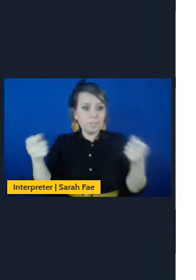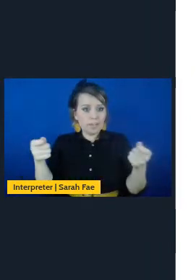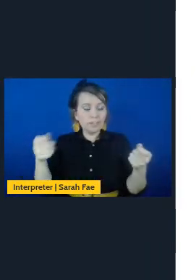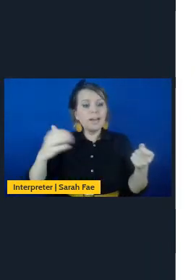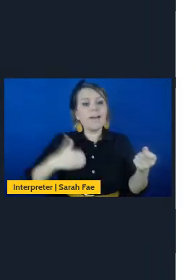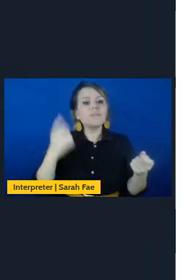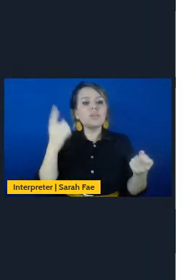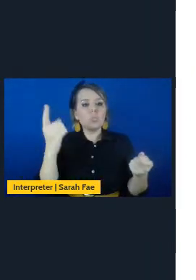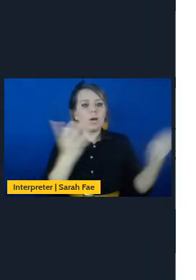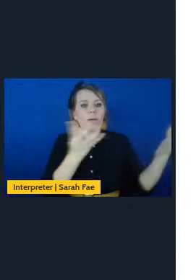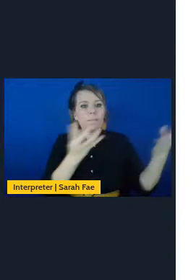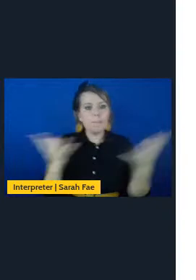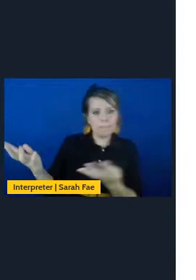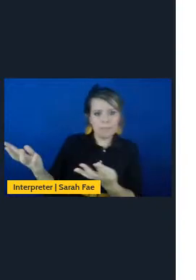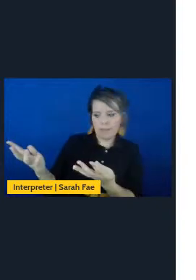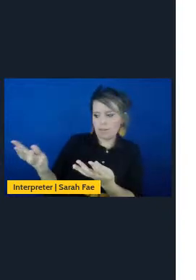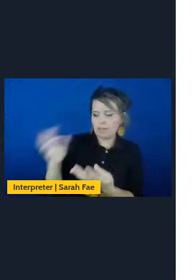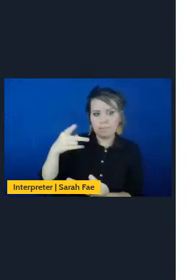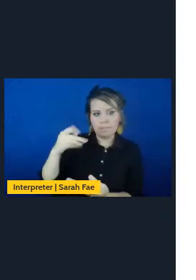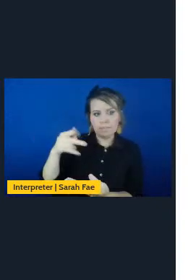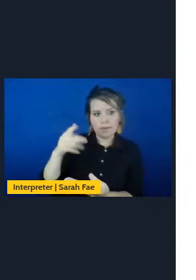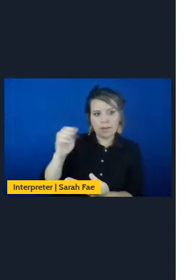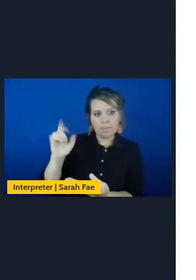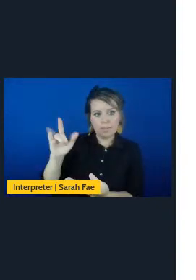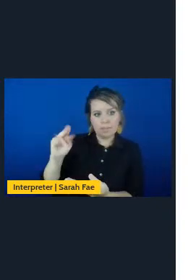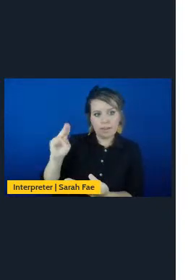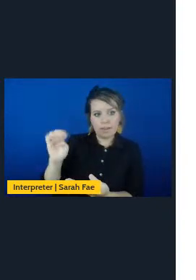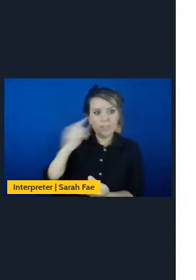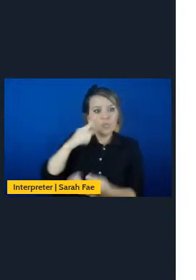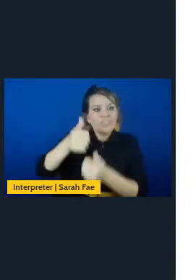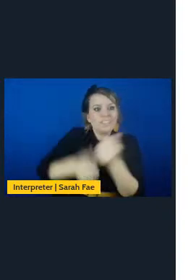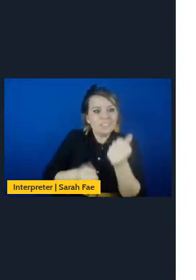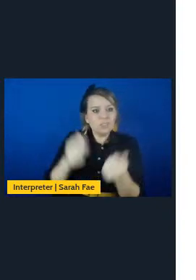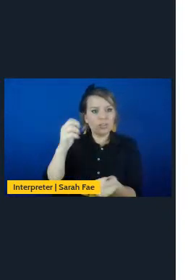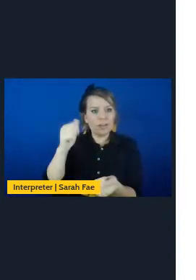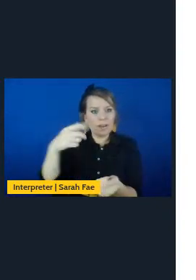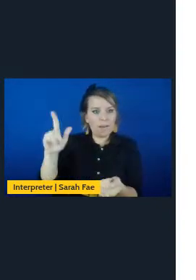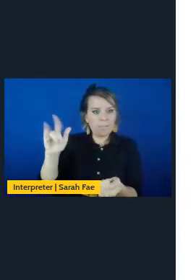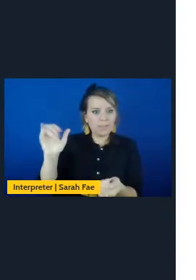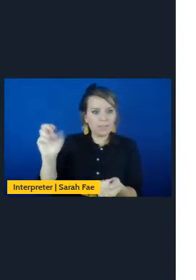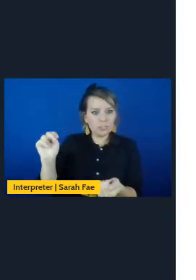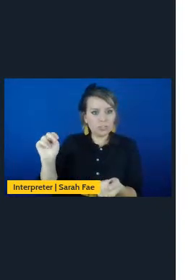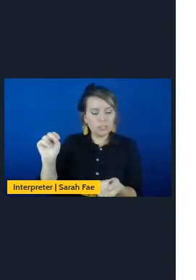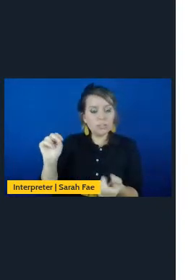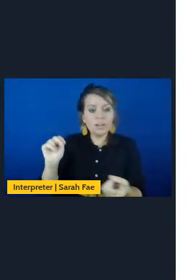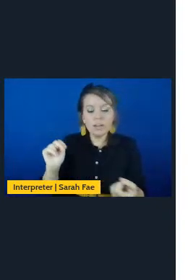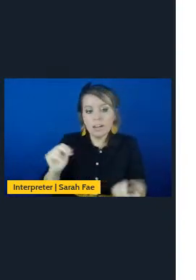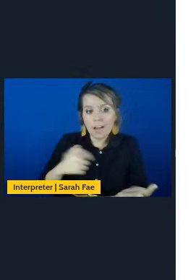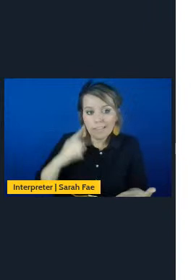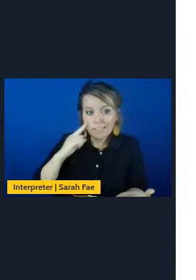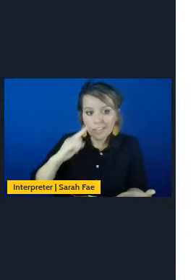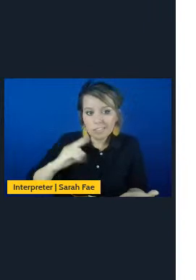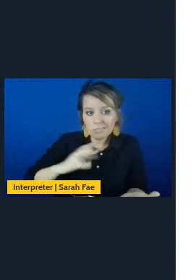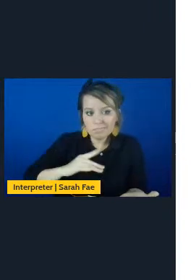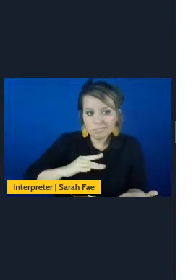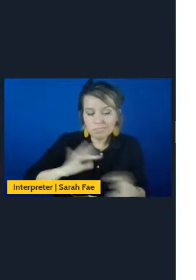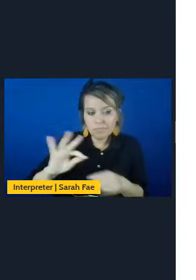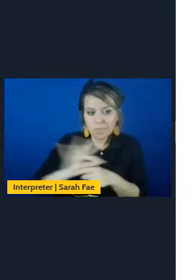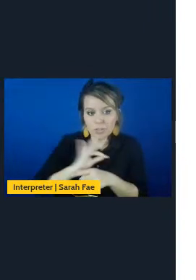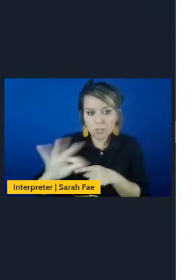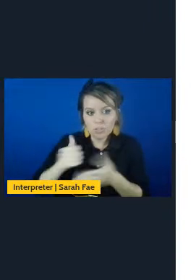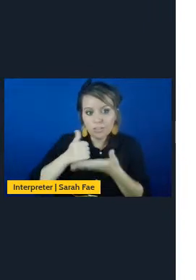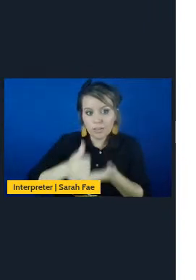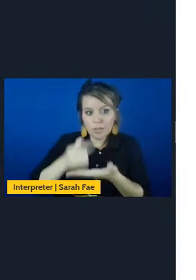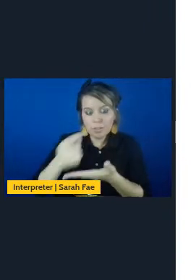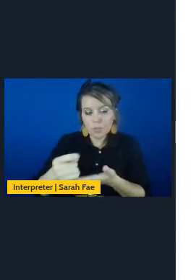single deployment pipeline per application. I think it's a forcing function to help you also maintain